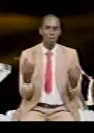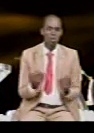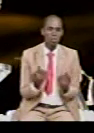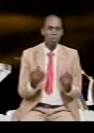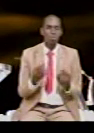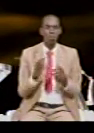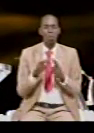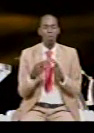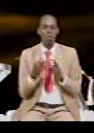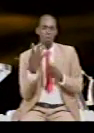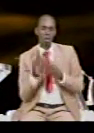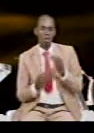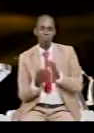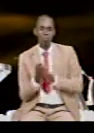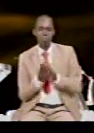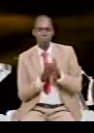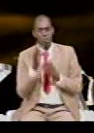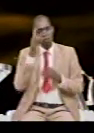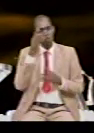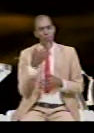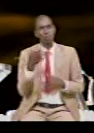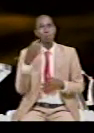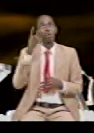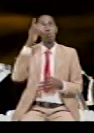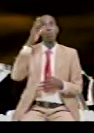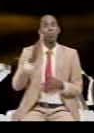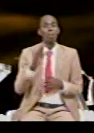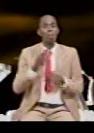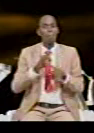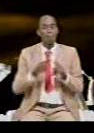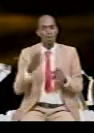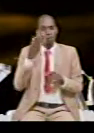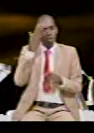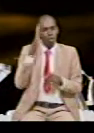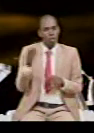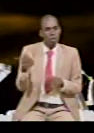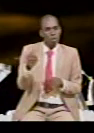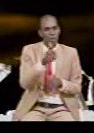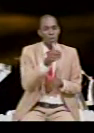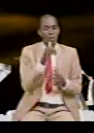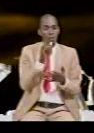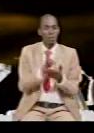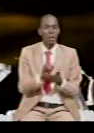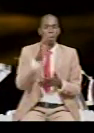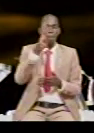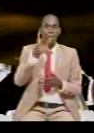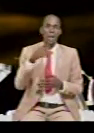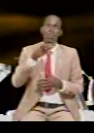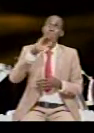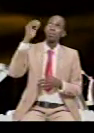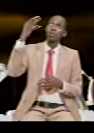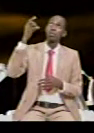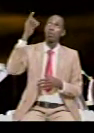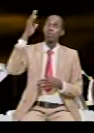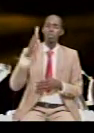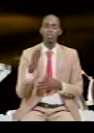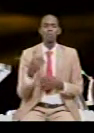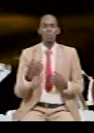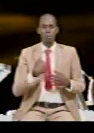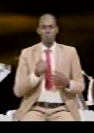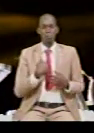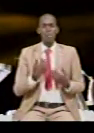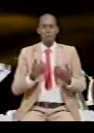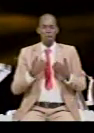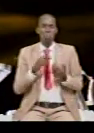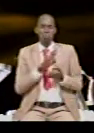lukewarm. So count yourself. Reckon yourself that by the grace of God, I've repented, I've accepted Christ